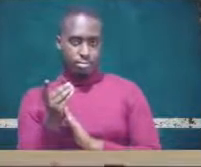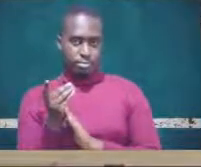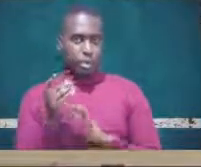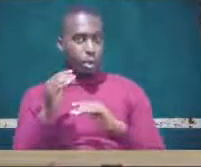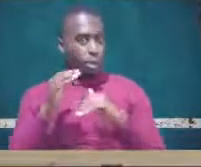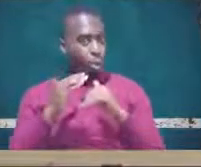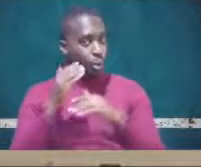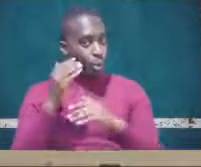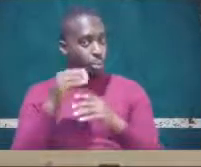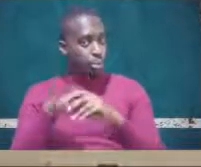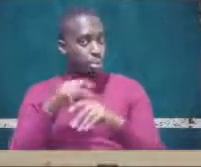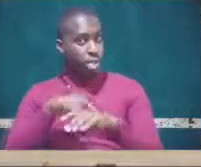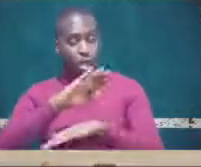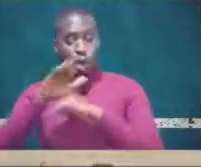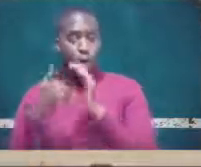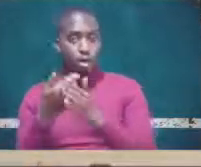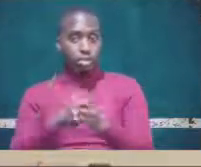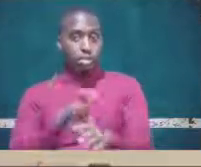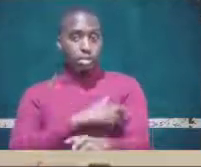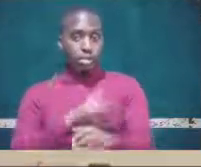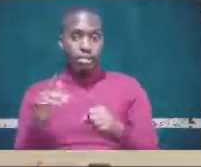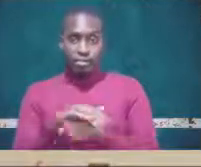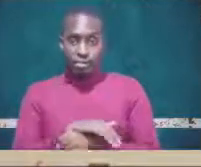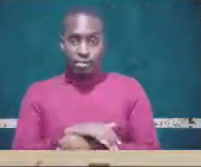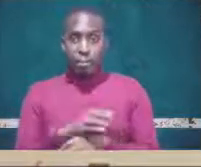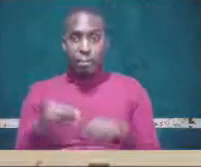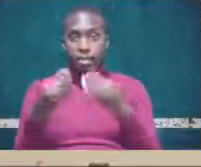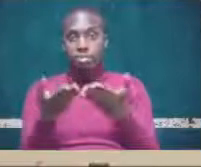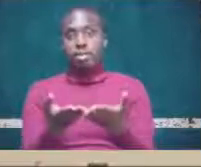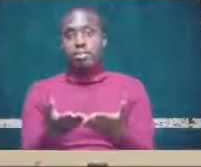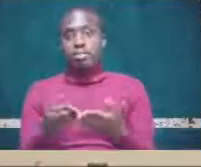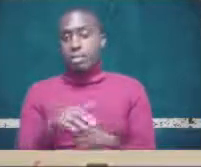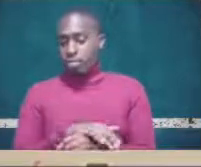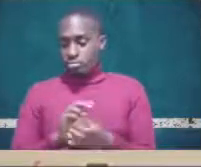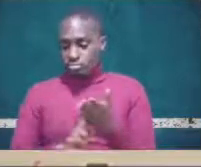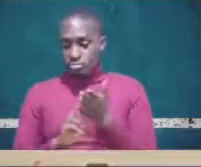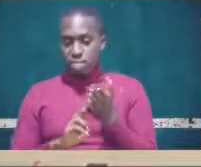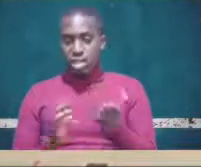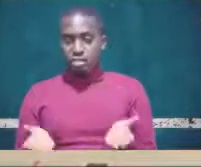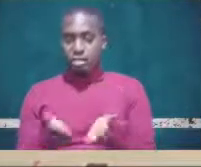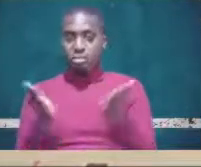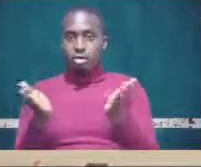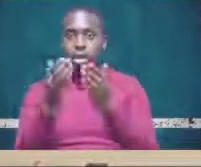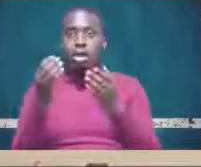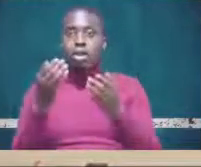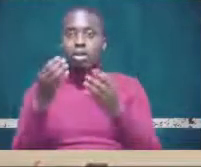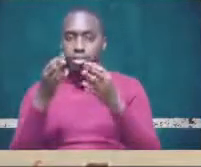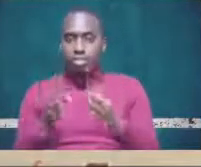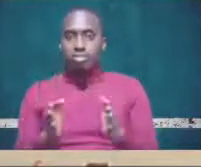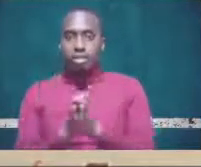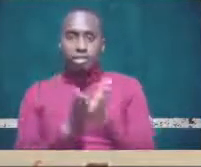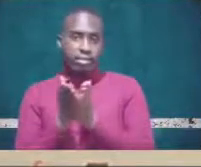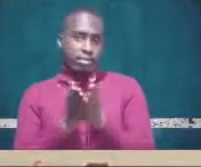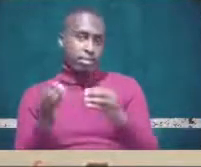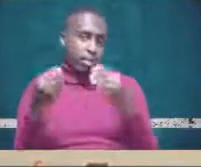When all resources are fully maximized, that will increase the volume of goods and services